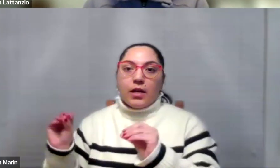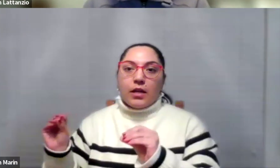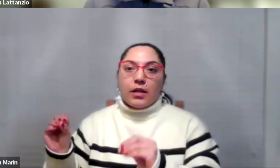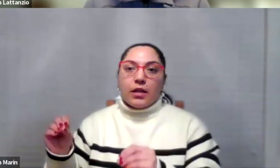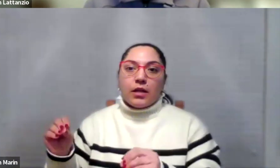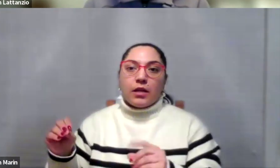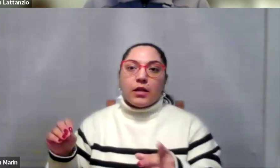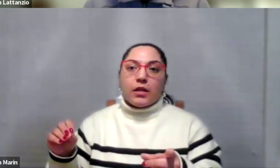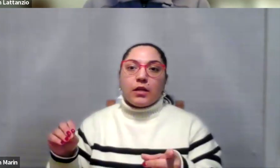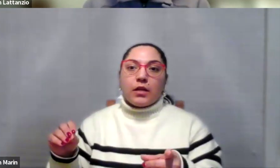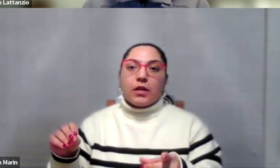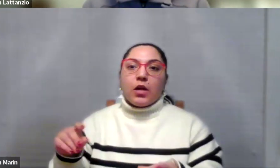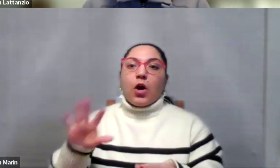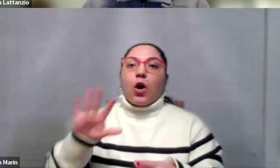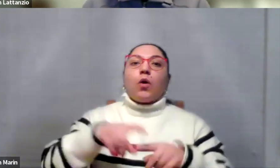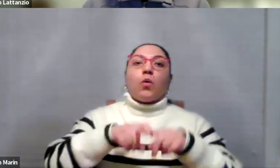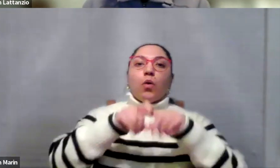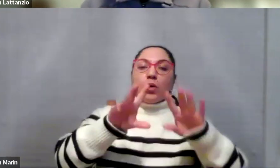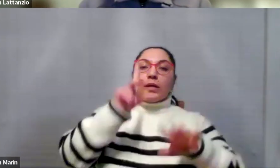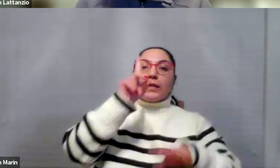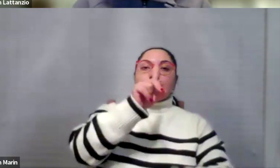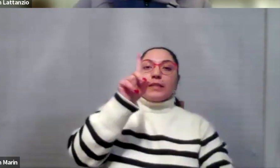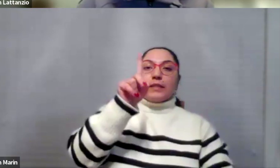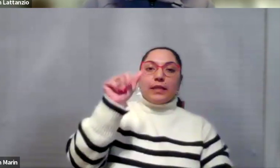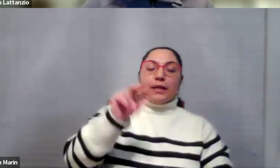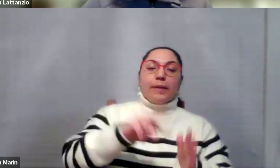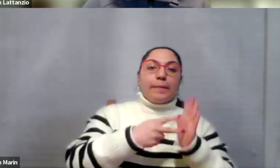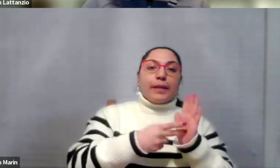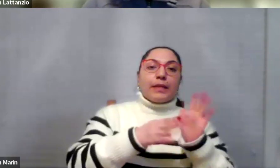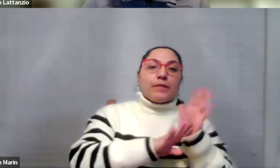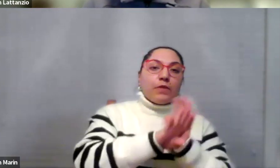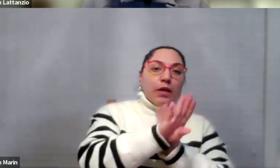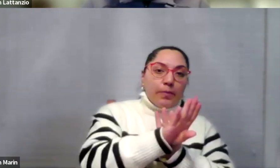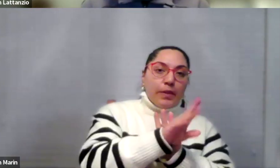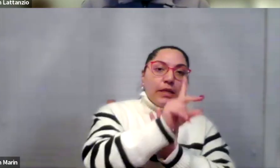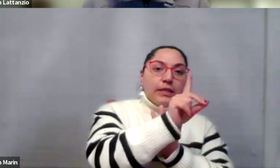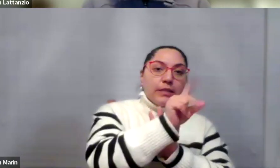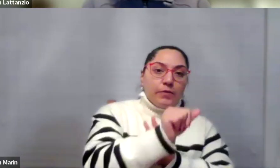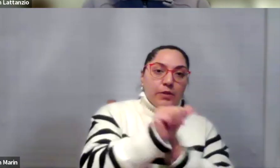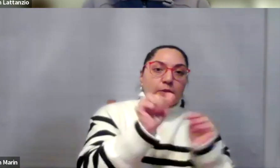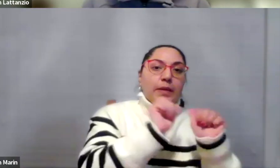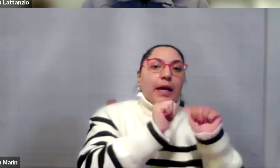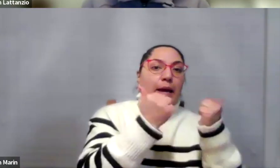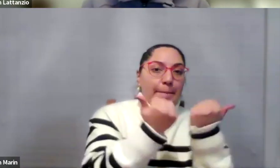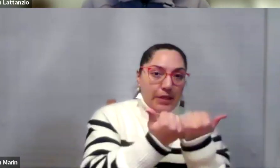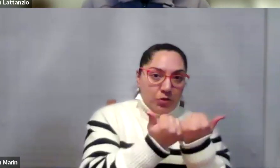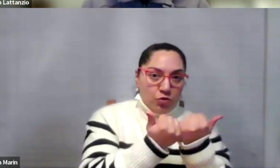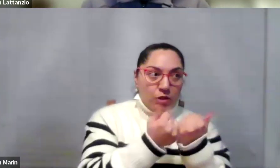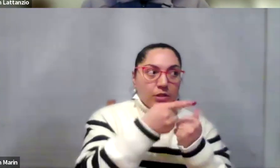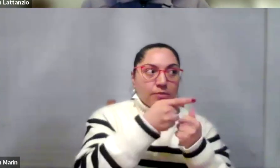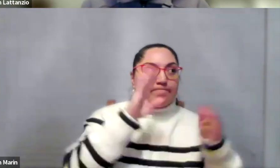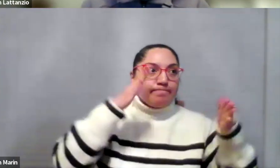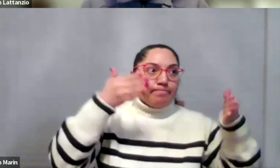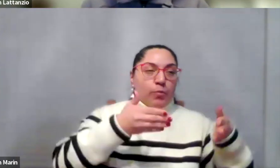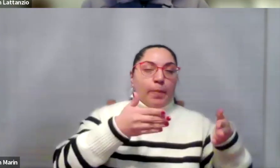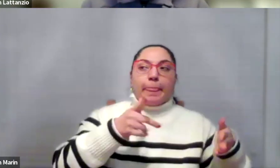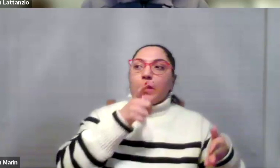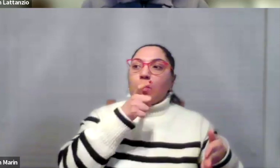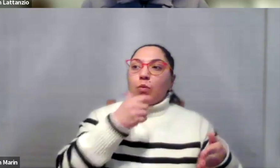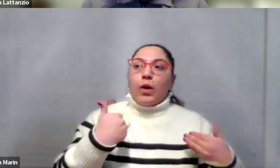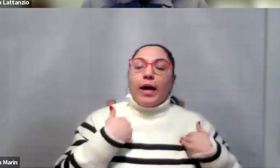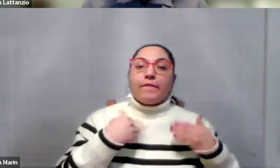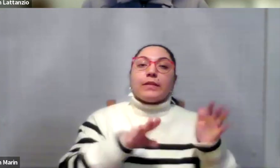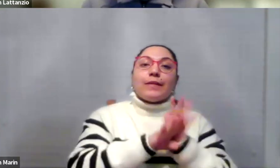what DDA means. So if you, Oh, sure. DDA yes. is Developmental Disabilities Administration. It primarily focuses to serve individuals